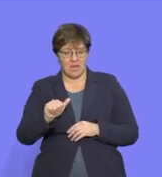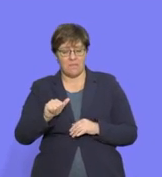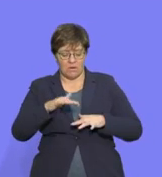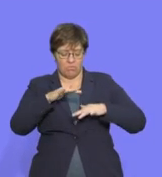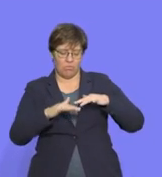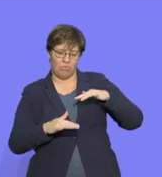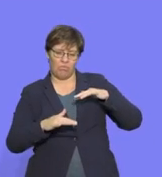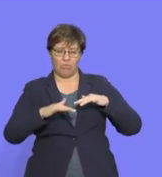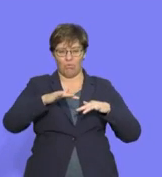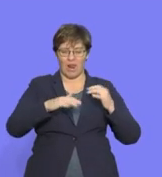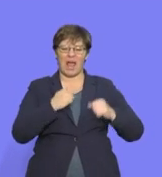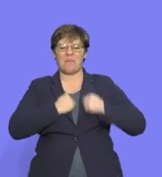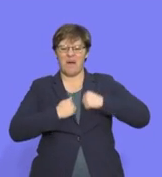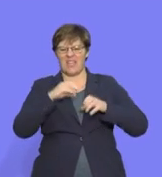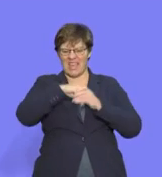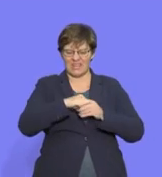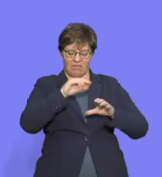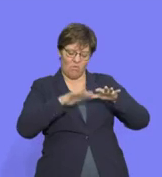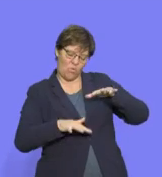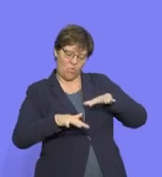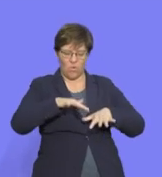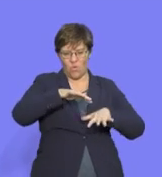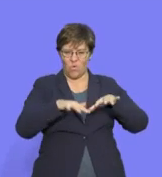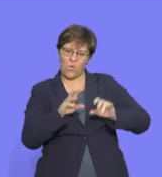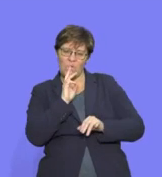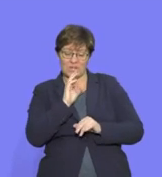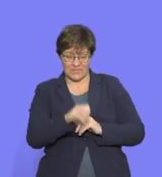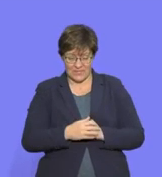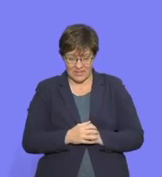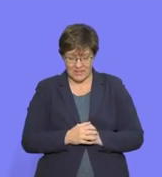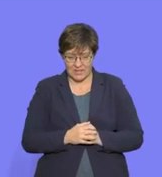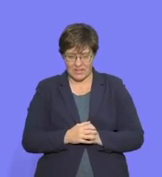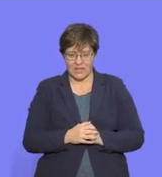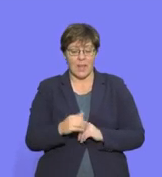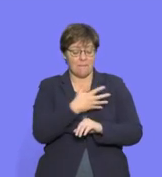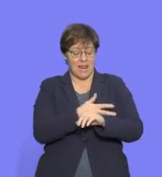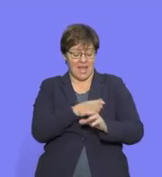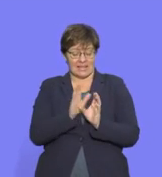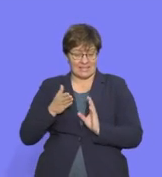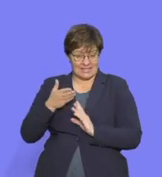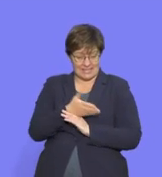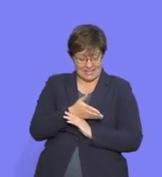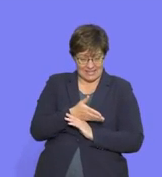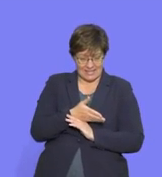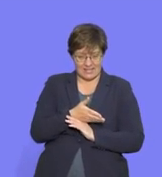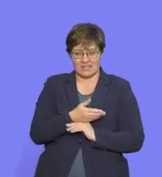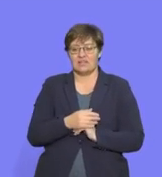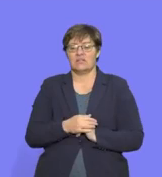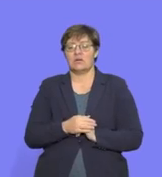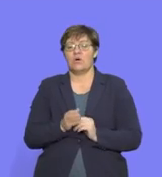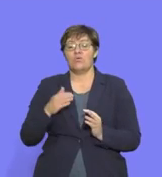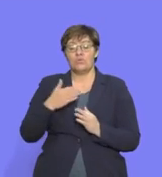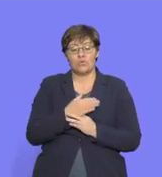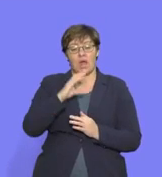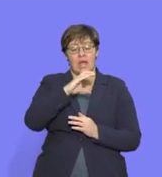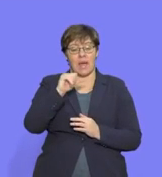bathes, right, is going to bathe the cells. Now, what happens is the blood comes in, all right, it goes